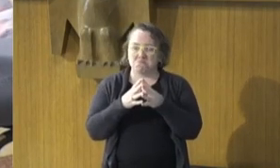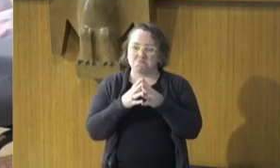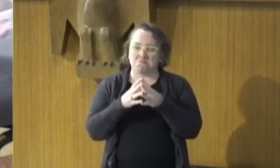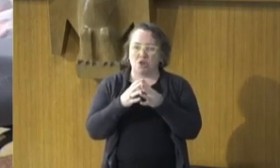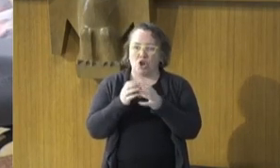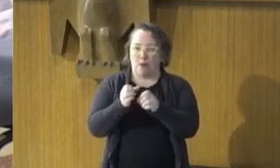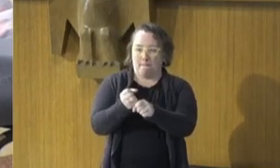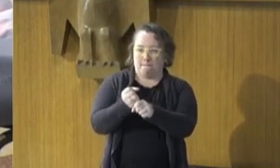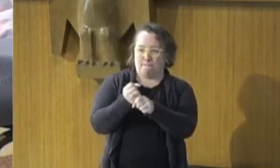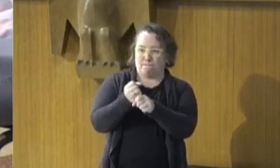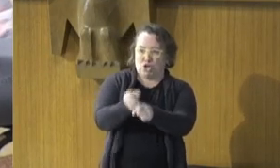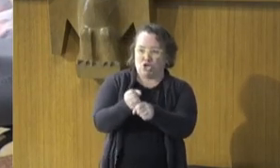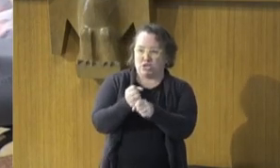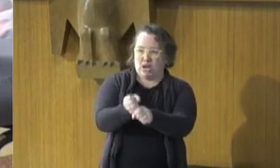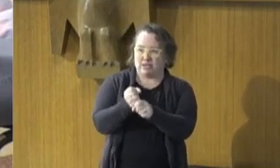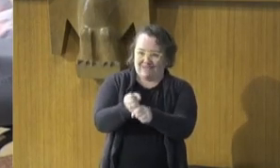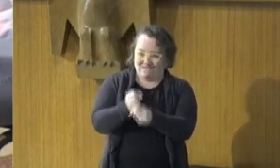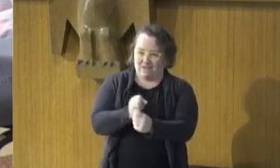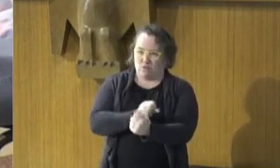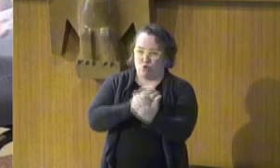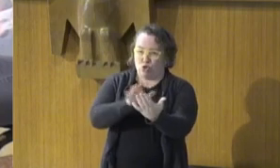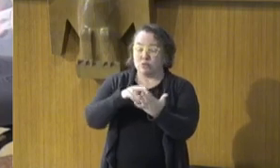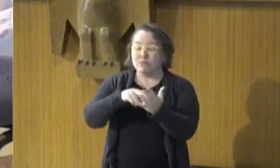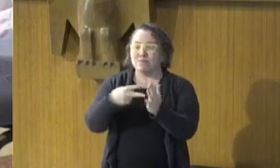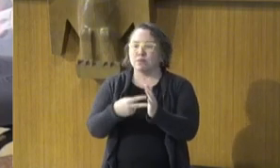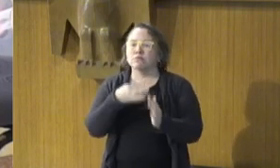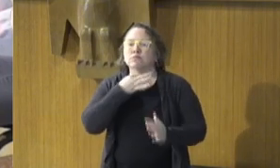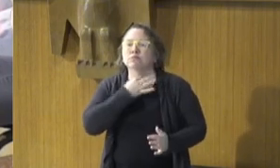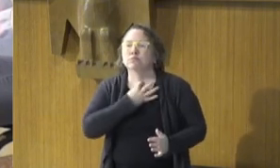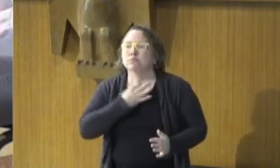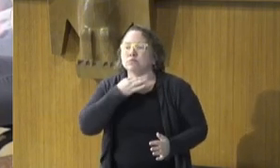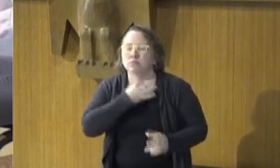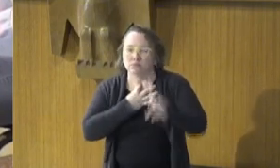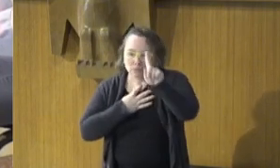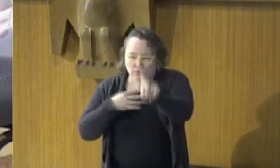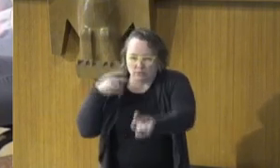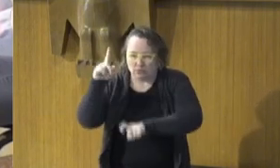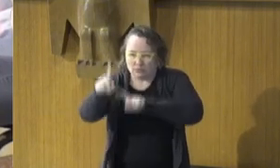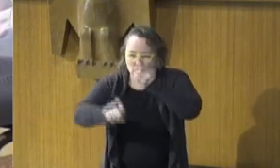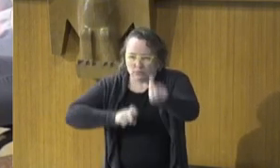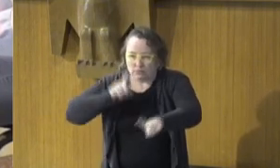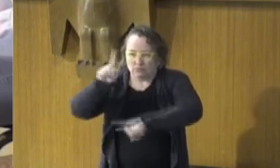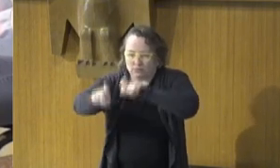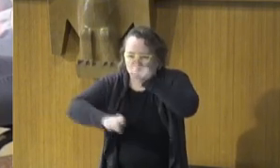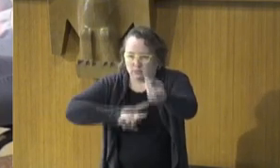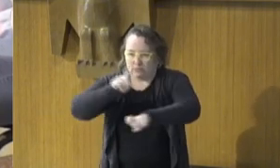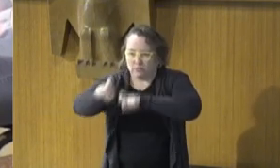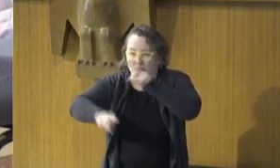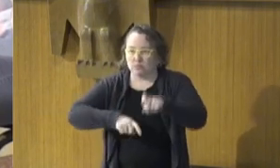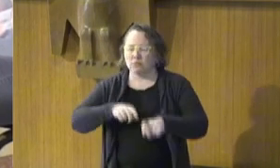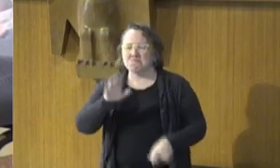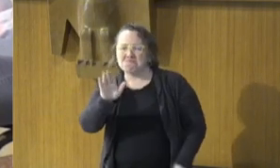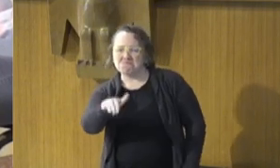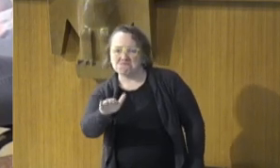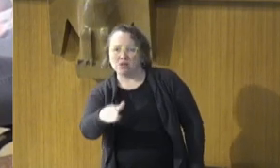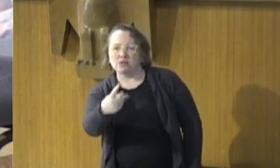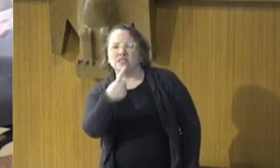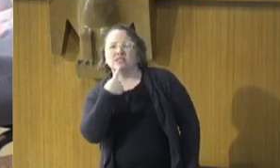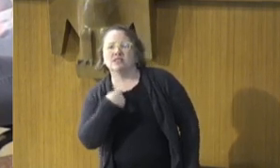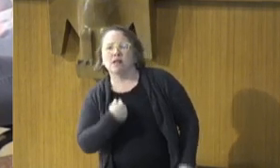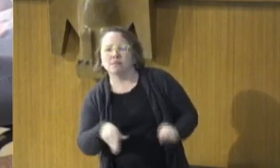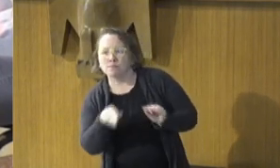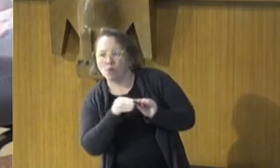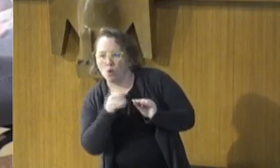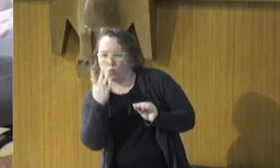productive, and I think that starts with asking a lot of questions from the person who feels differently about the world than you. I think it starts with saying, so tell me why